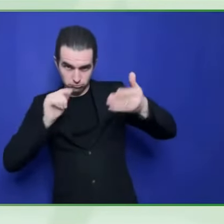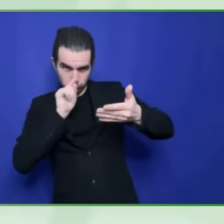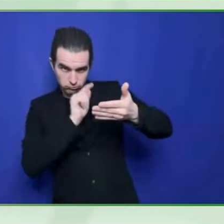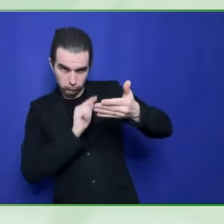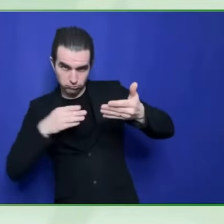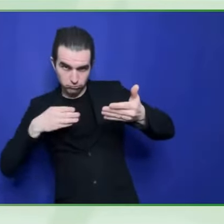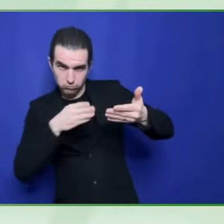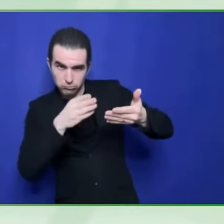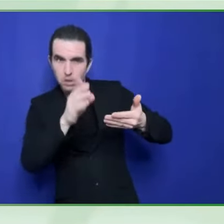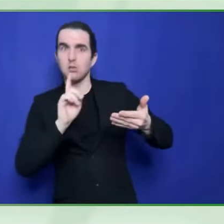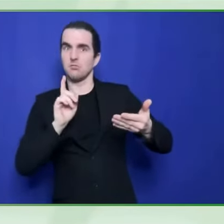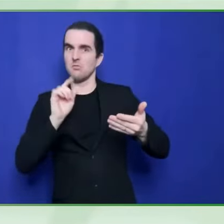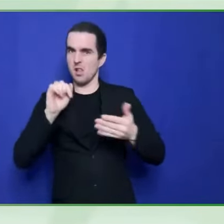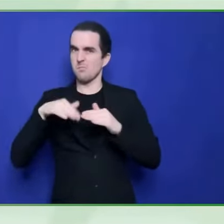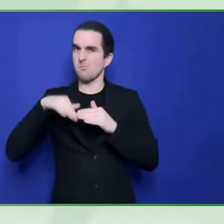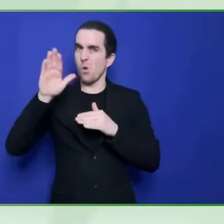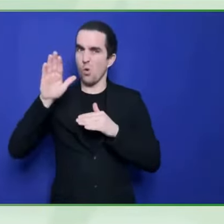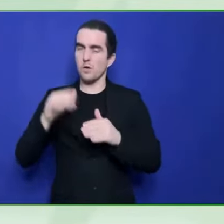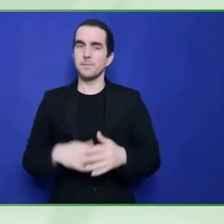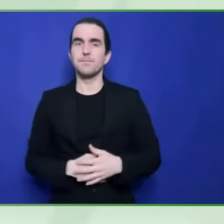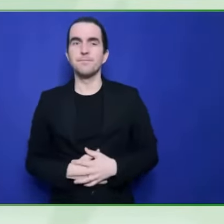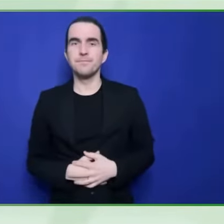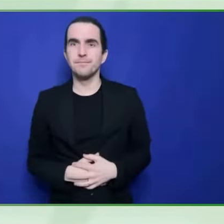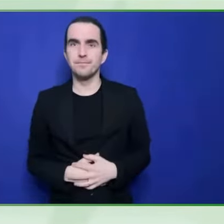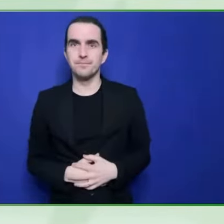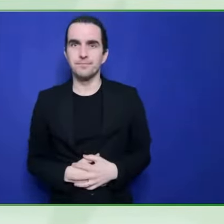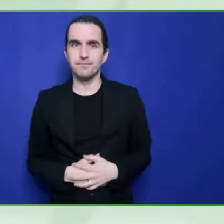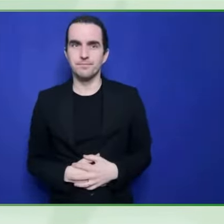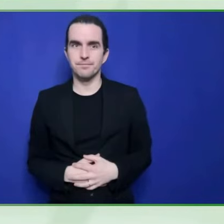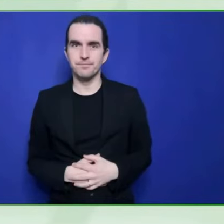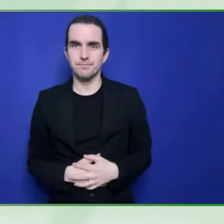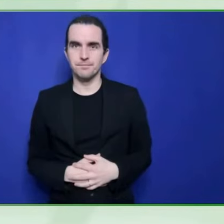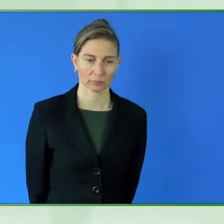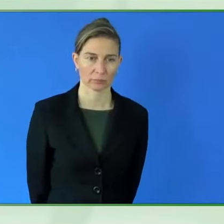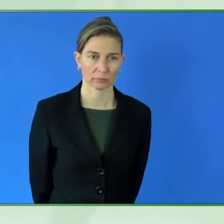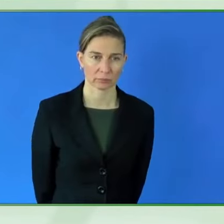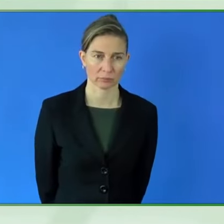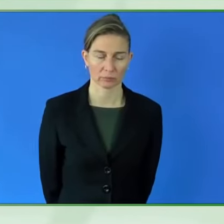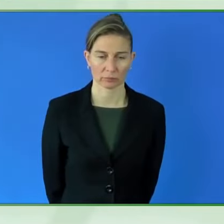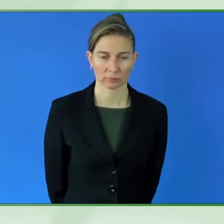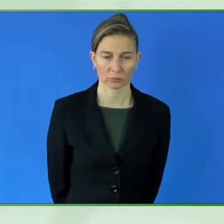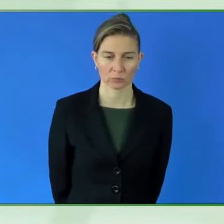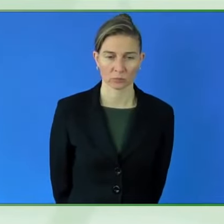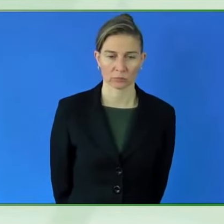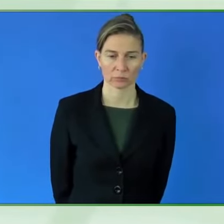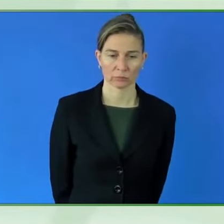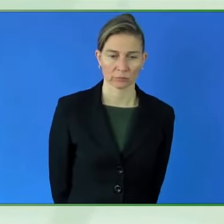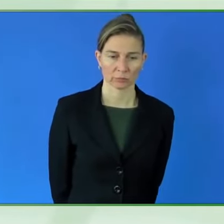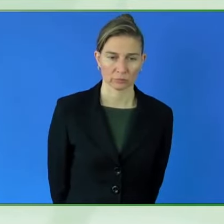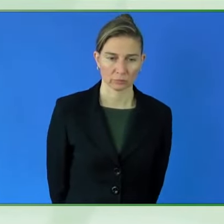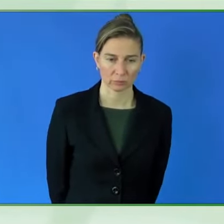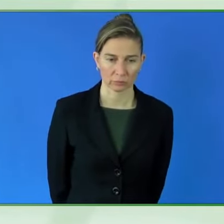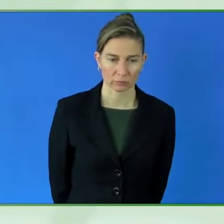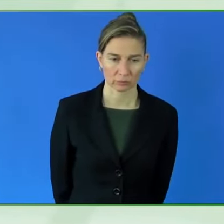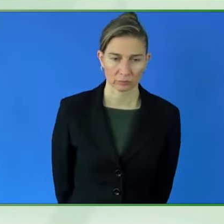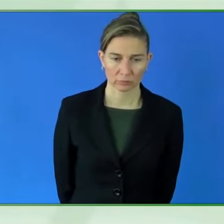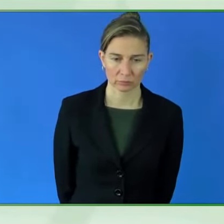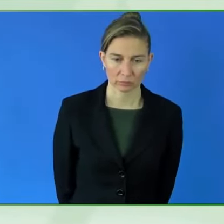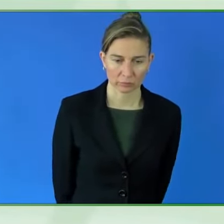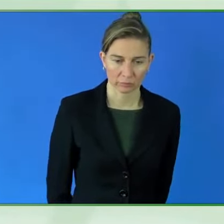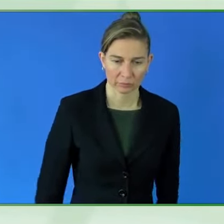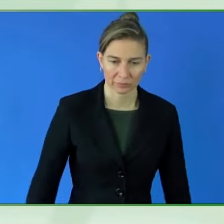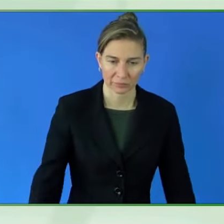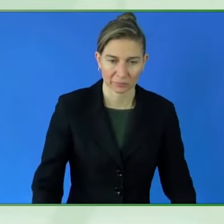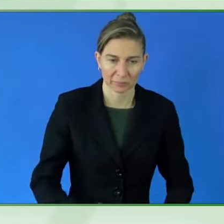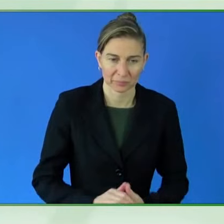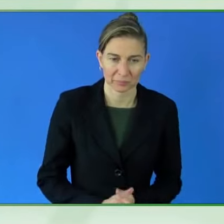and understand how they will traverse in this environment. So what we're showing in this particular